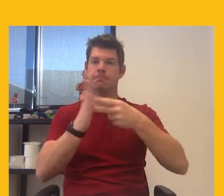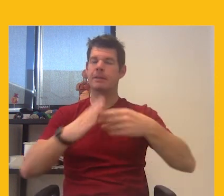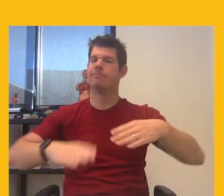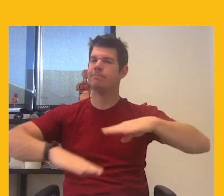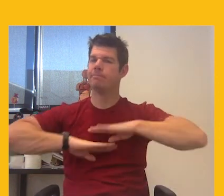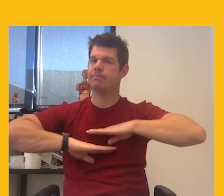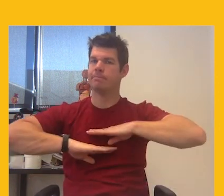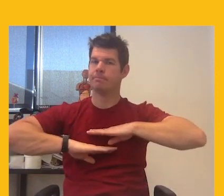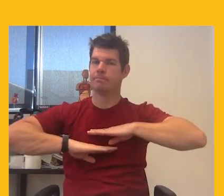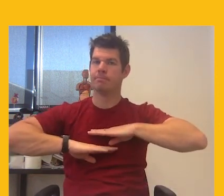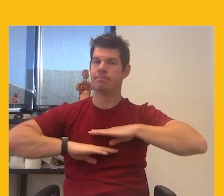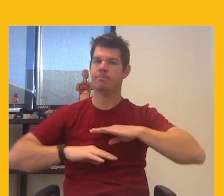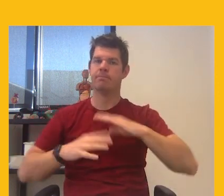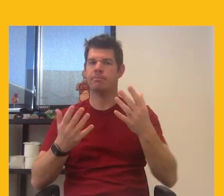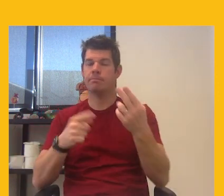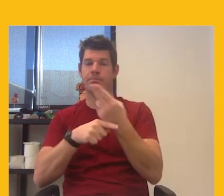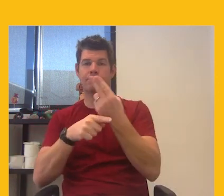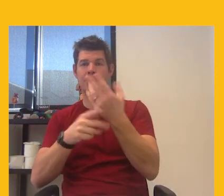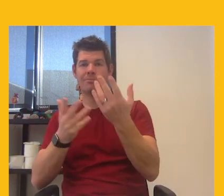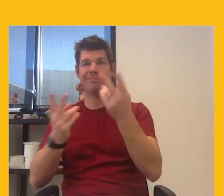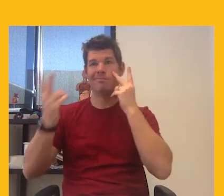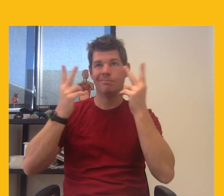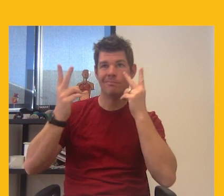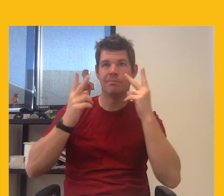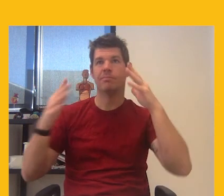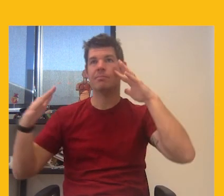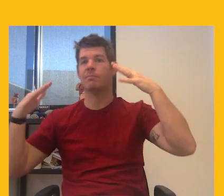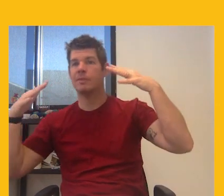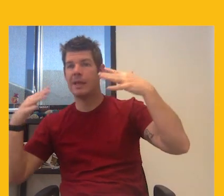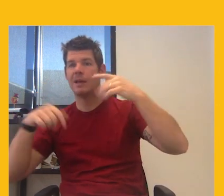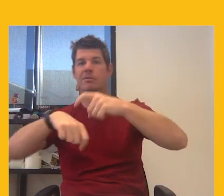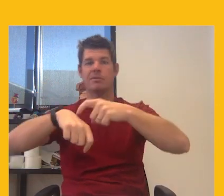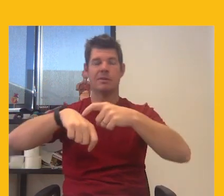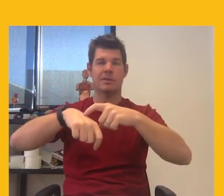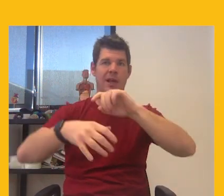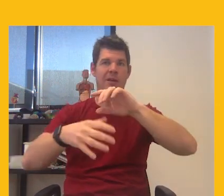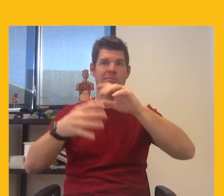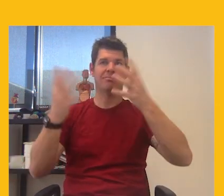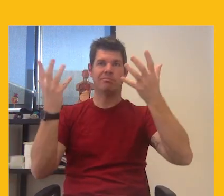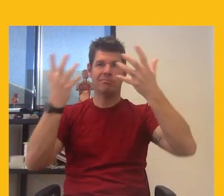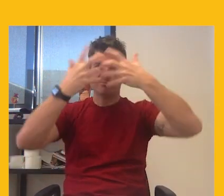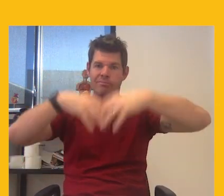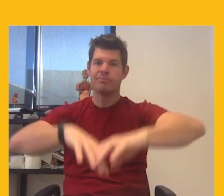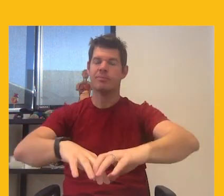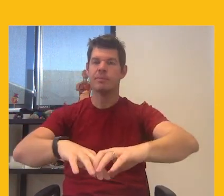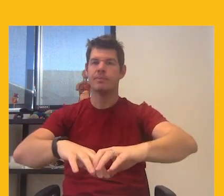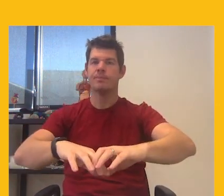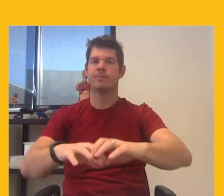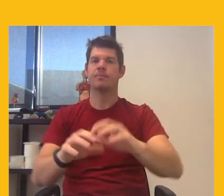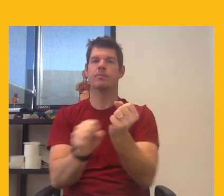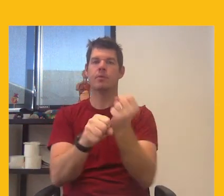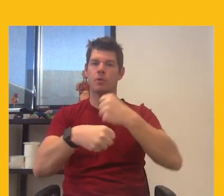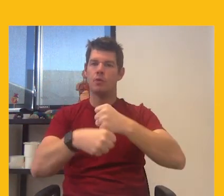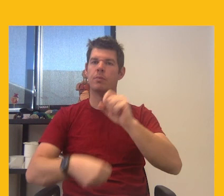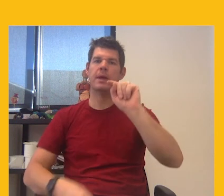needs, something like that. But some combination of the timer, the visual